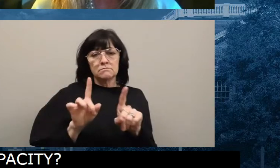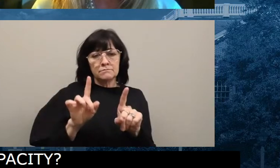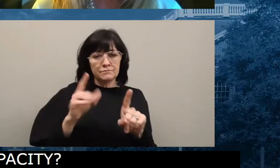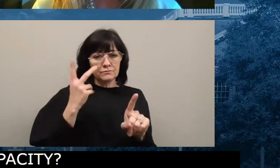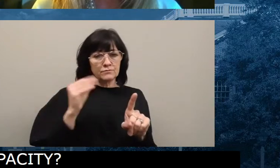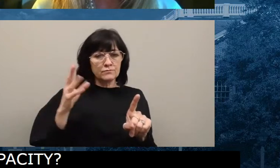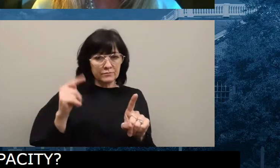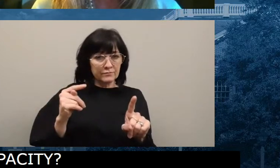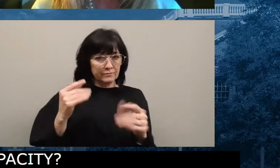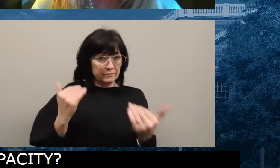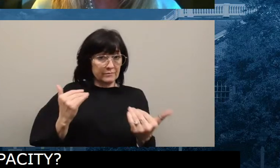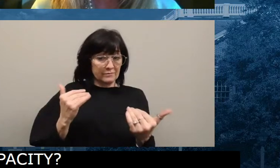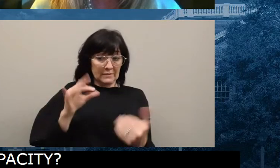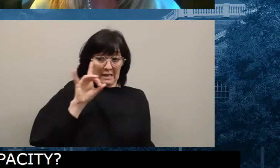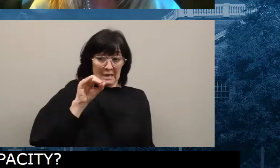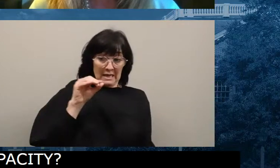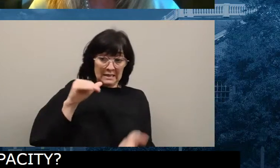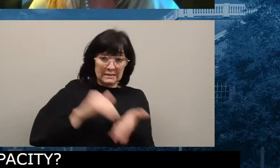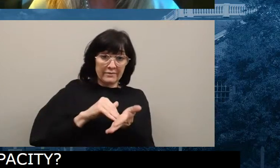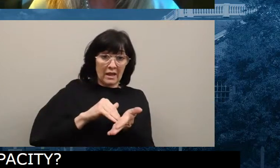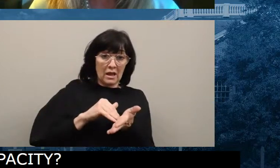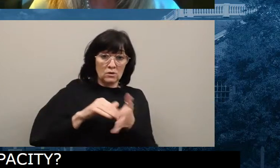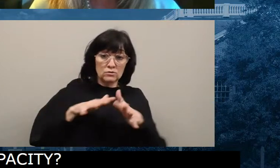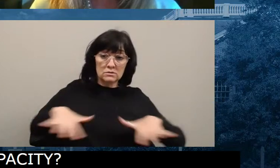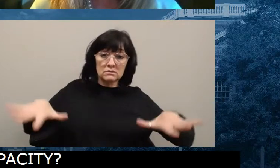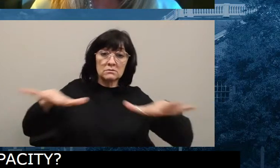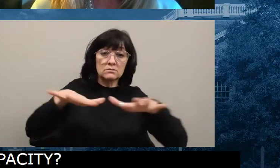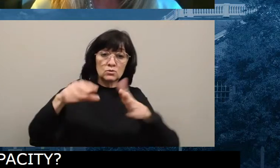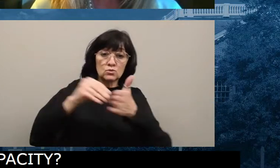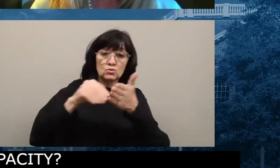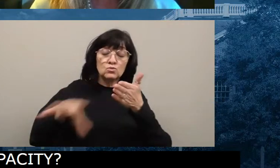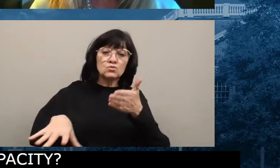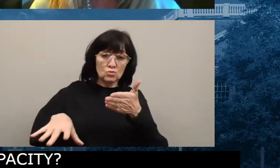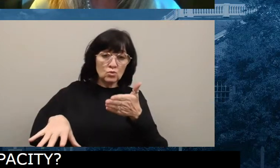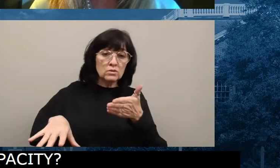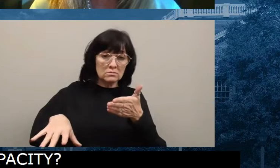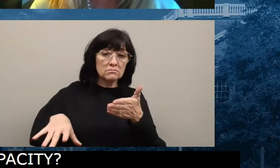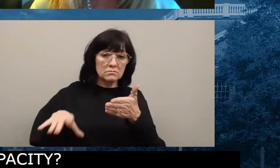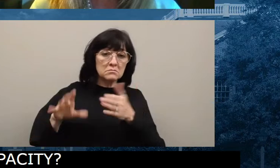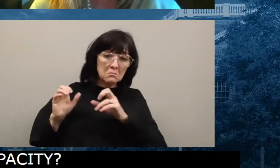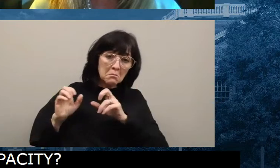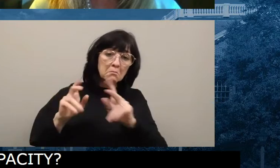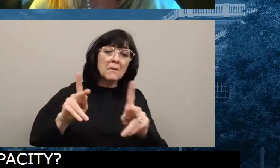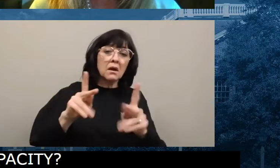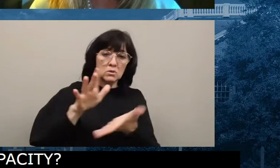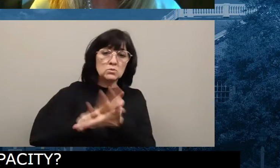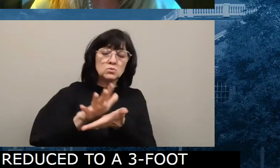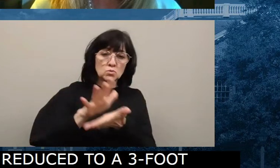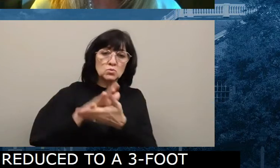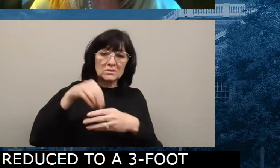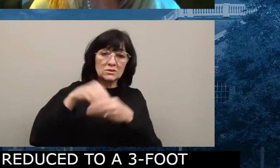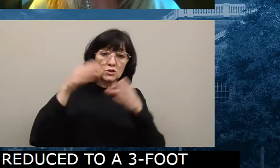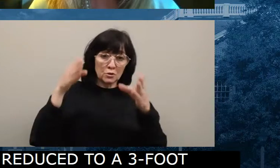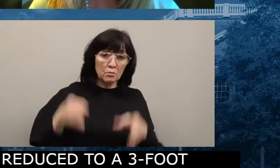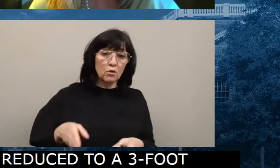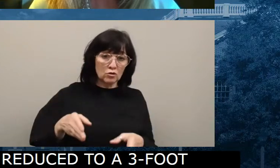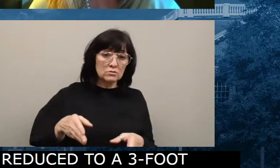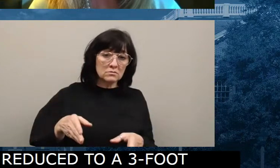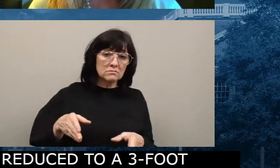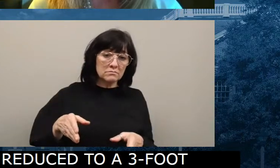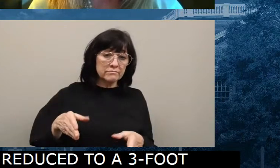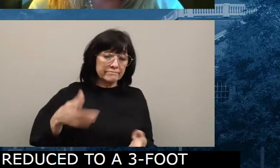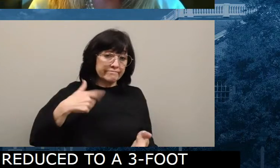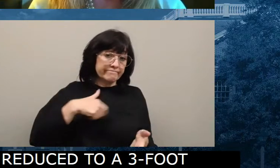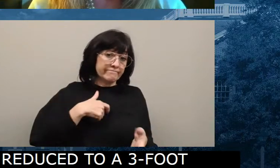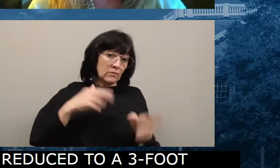our students doing some level of in-person instruction in districts across our state, moving towards what we hope to